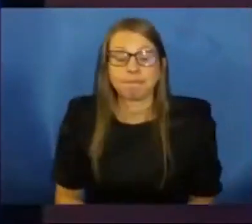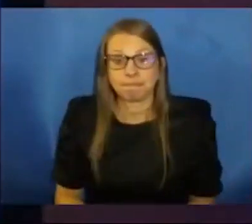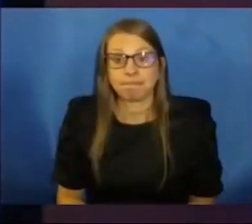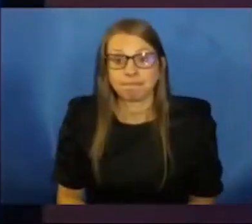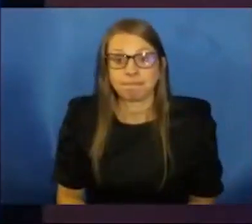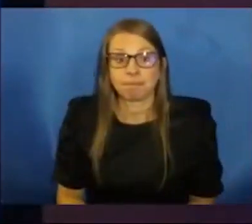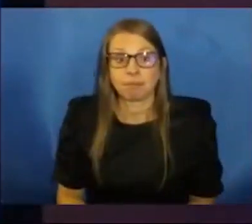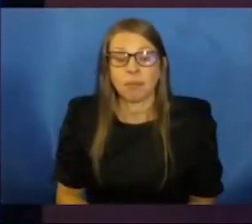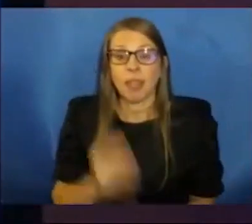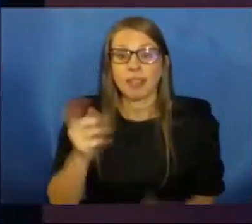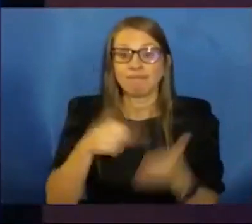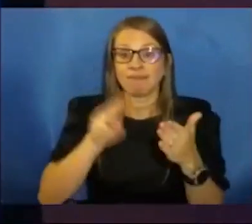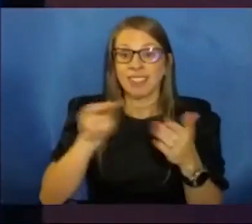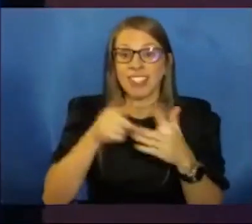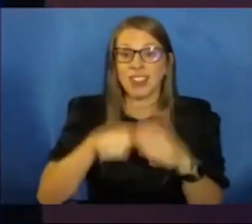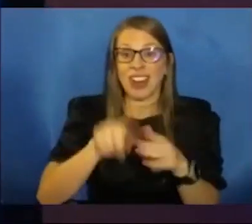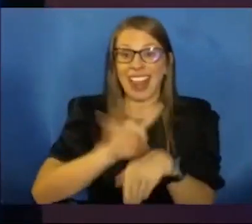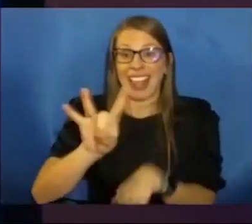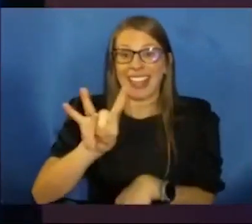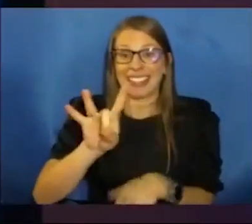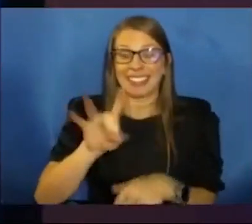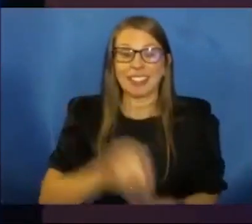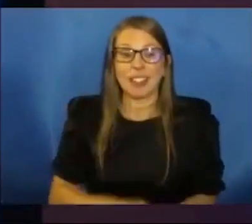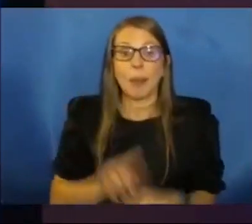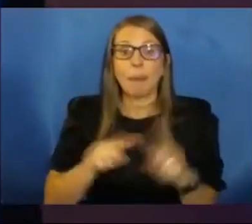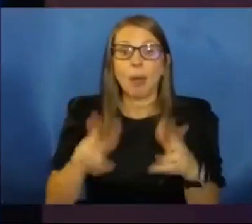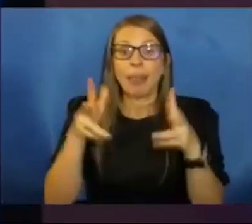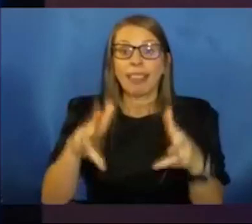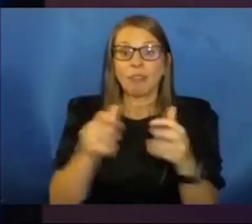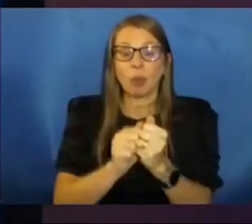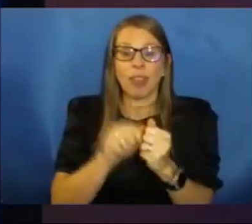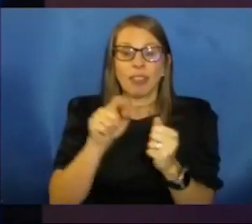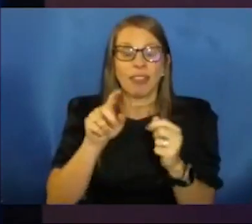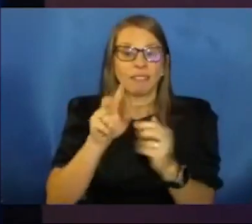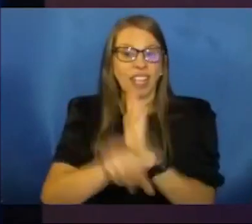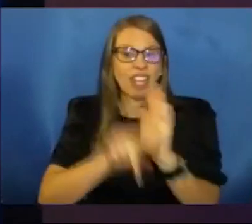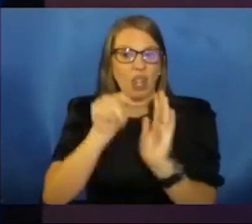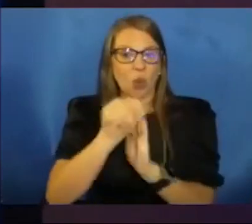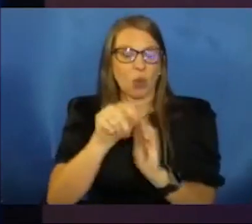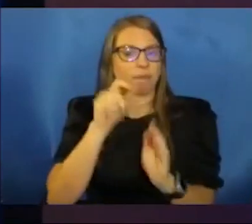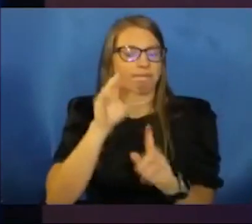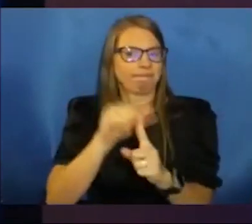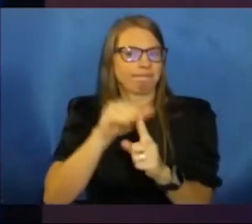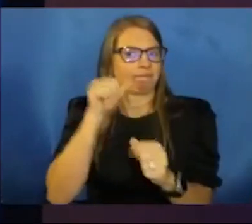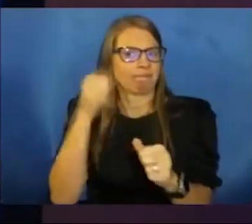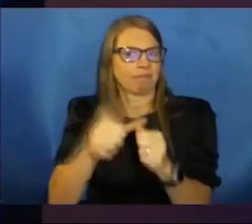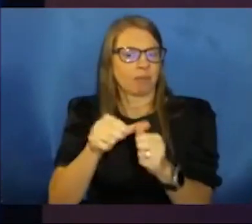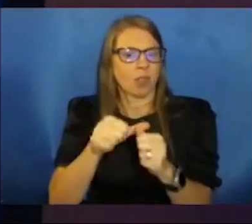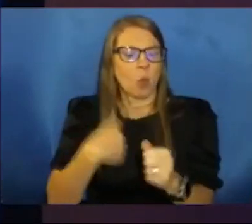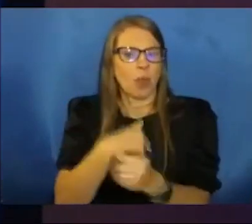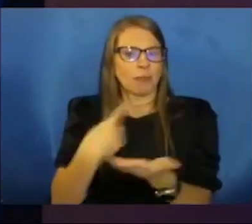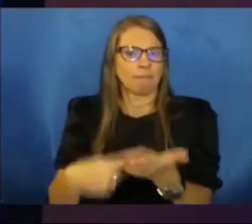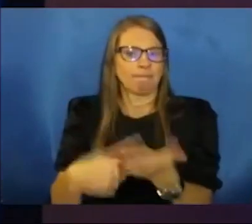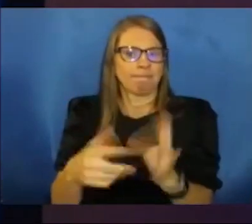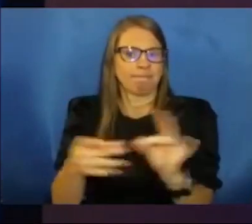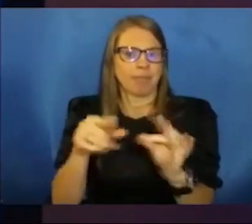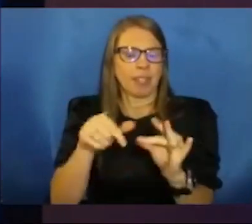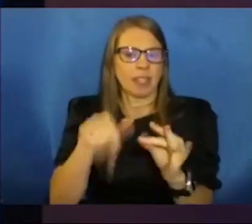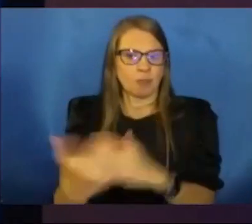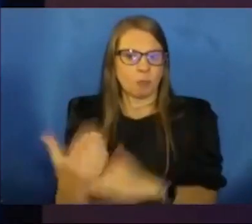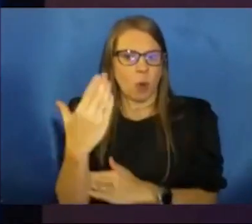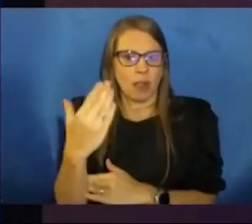cannot stress enough, please get vaccinated, please wear your mask, and not only for yourself, but for your kids,